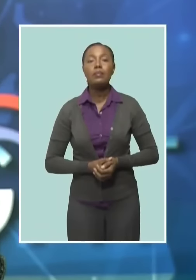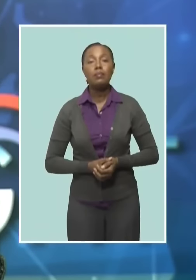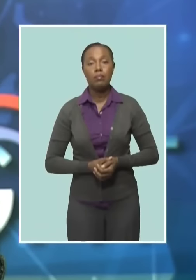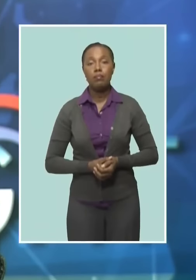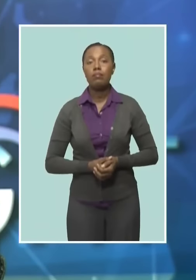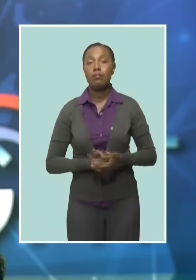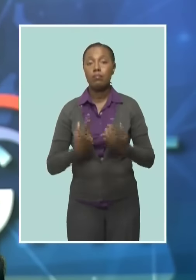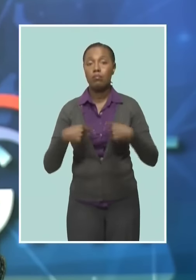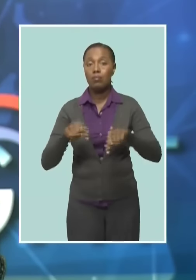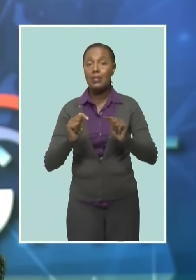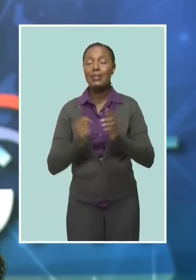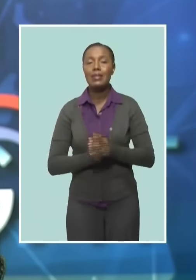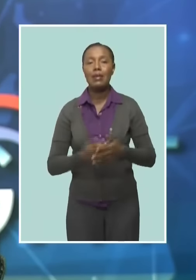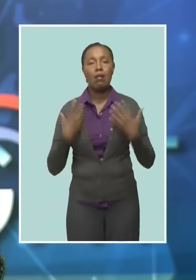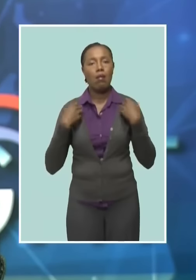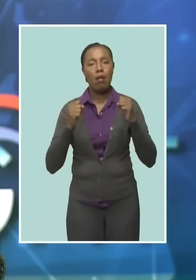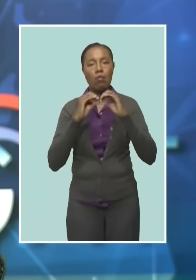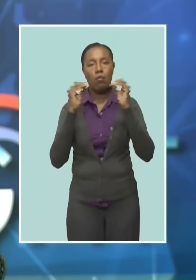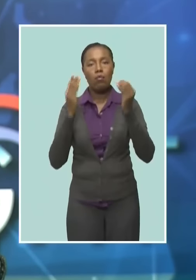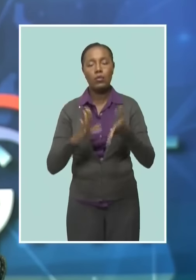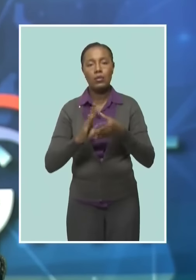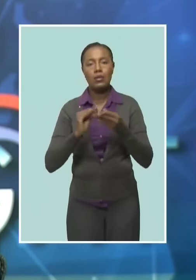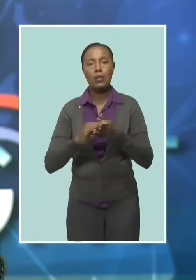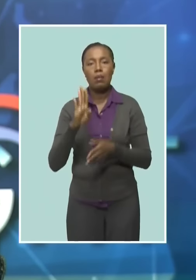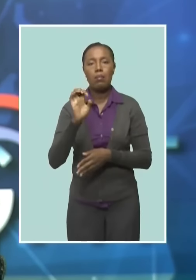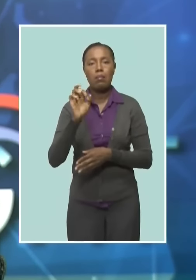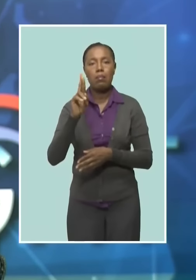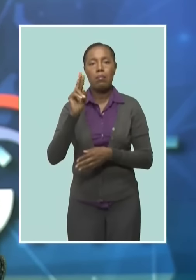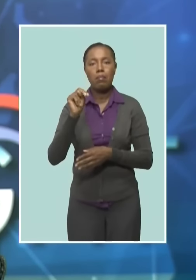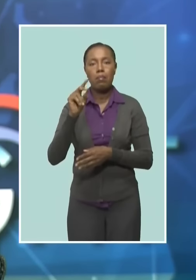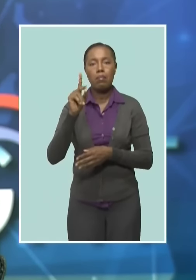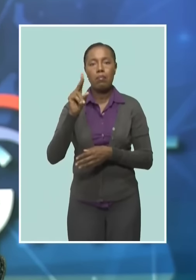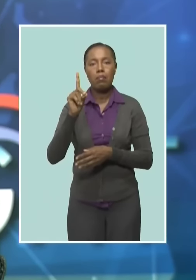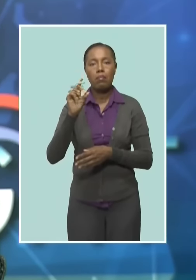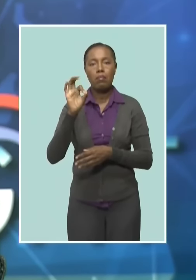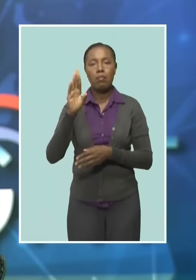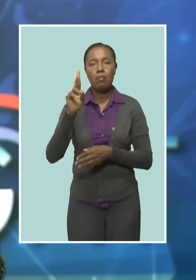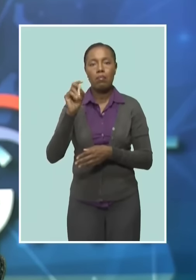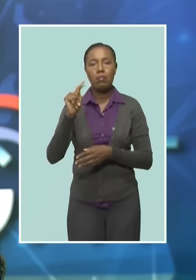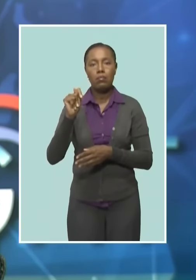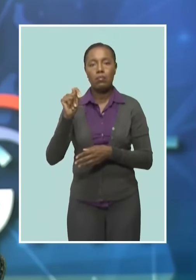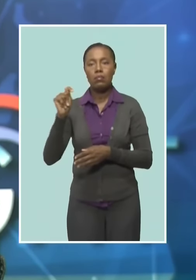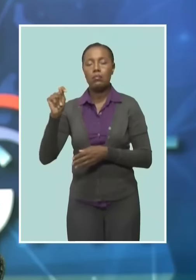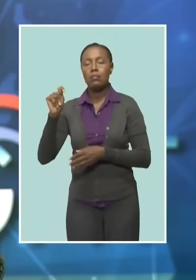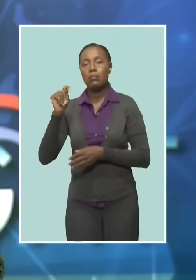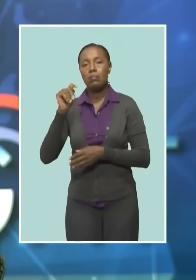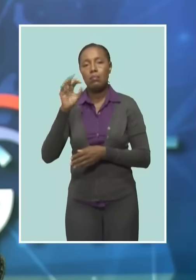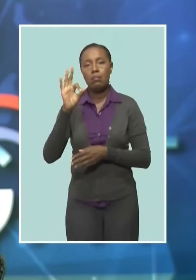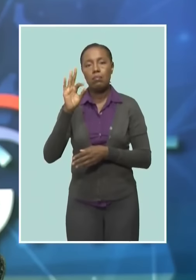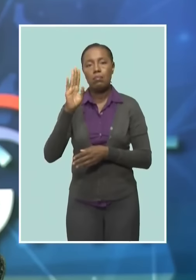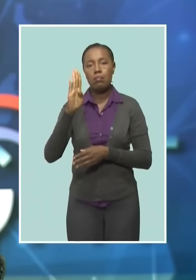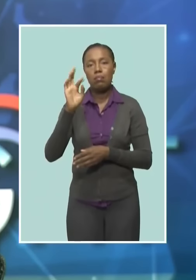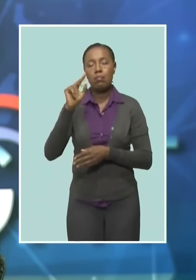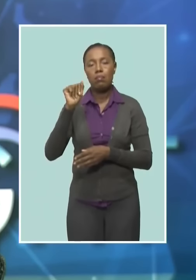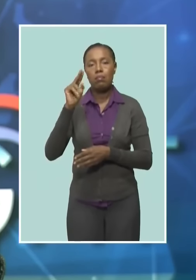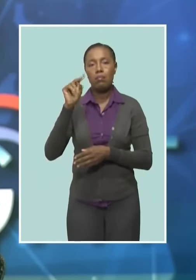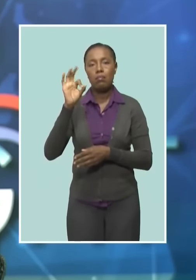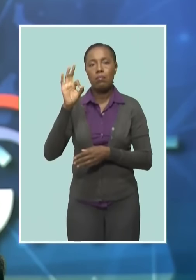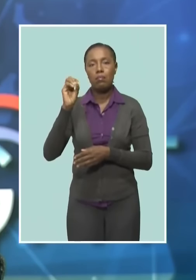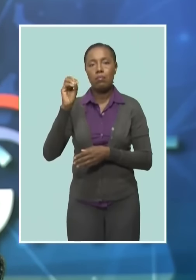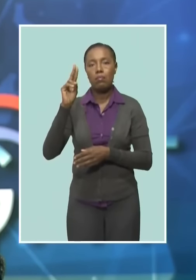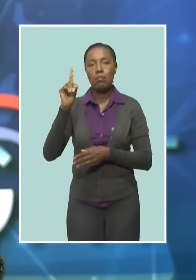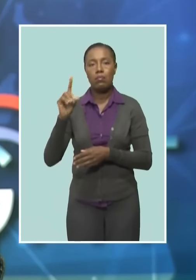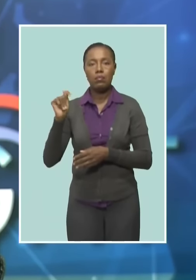Meanwhile, health officials are confident the Brantford Tate Polyclinic will reopen on Thursday. That Blackrock St. Michael Clinic was closed